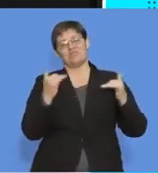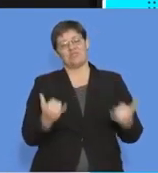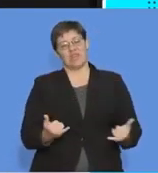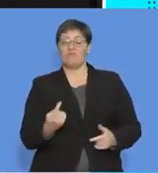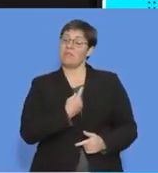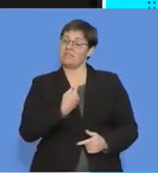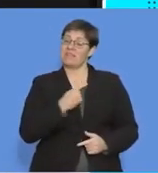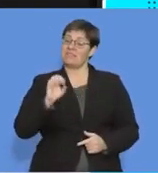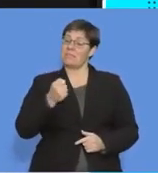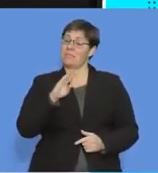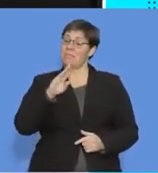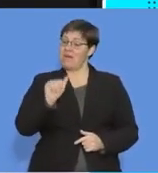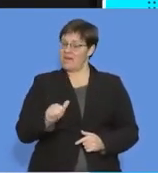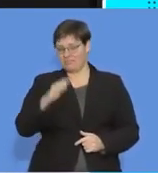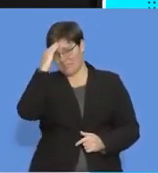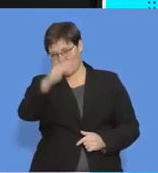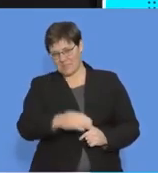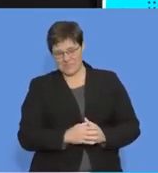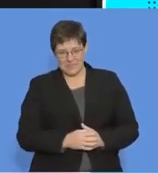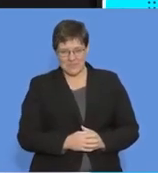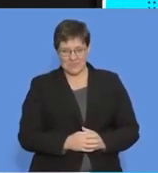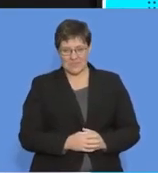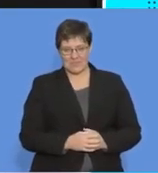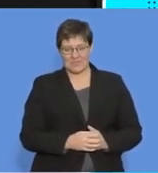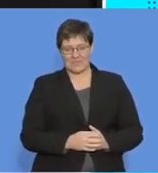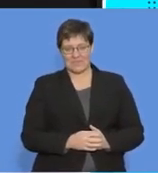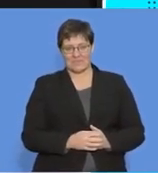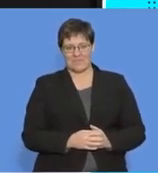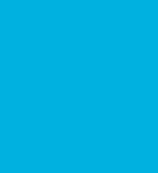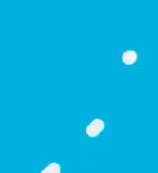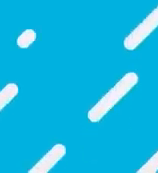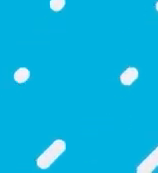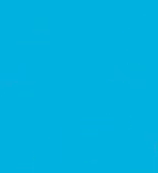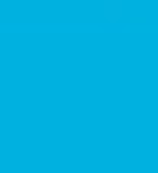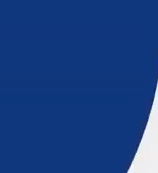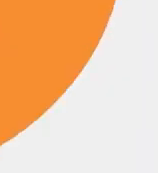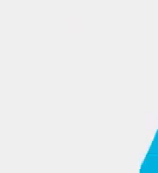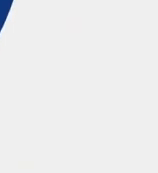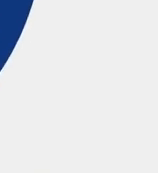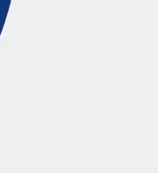time we had for today. For myself, Themba Ngube, it's cheers and bye-bye for now.